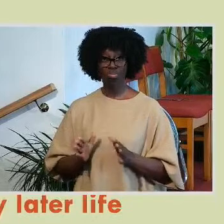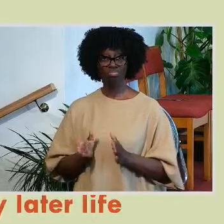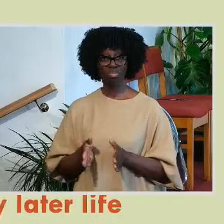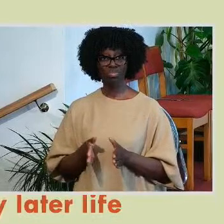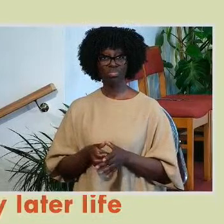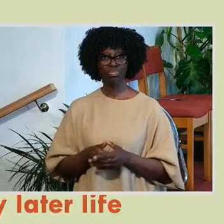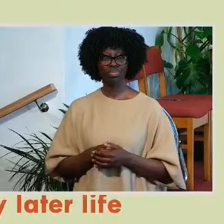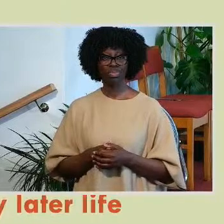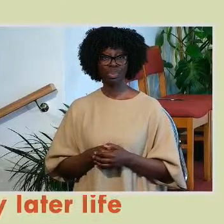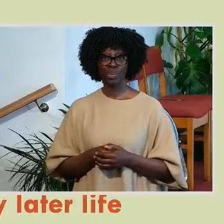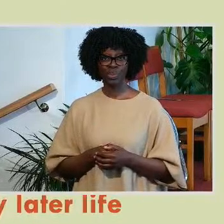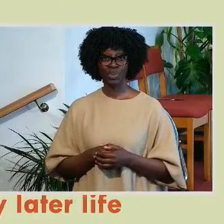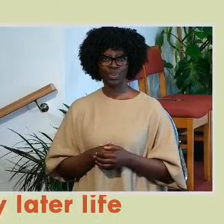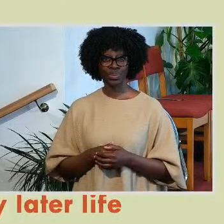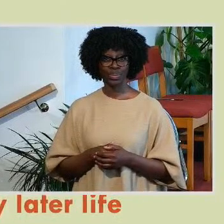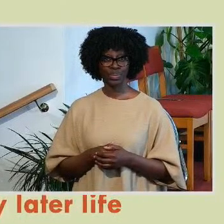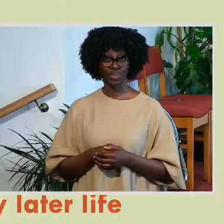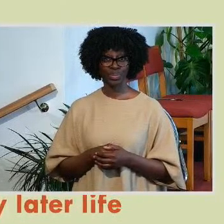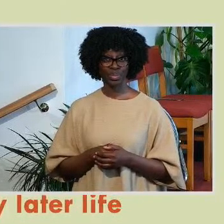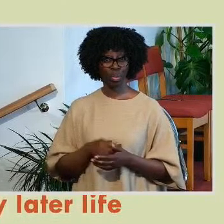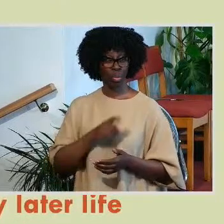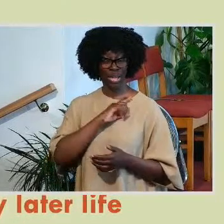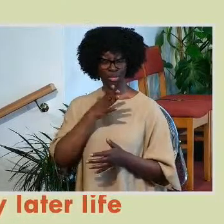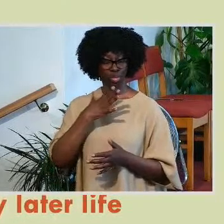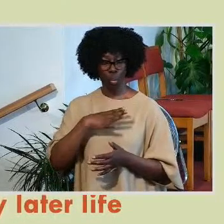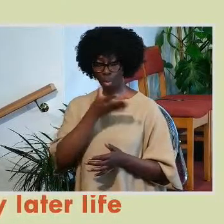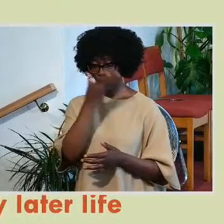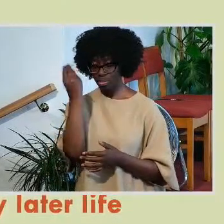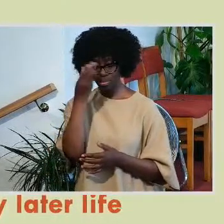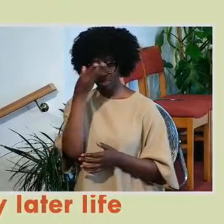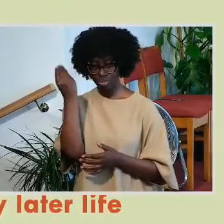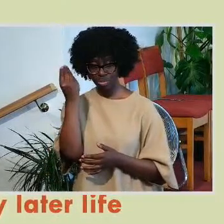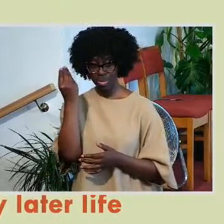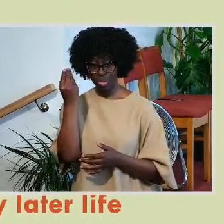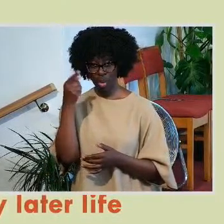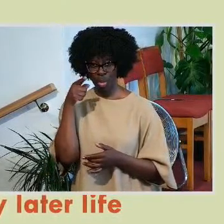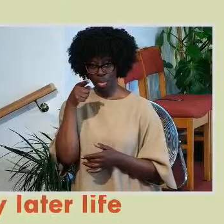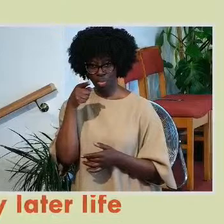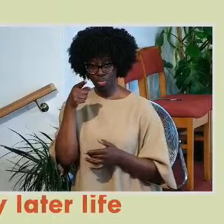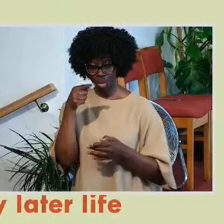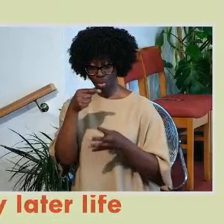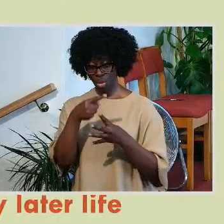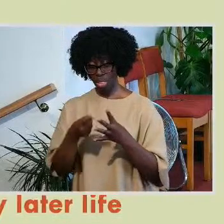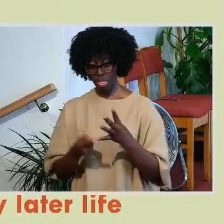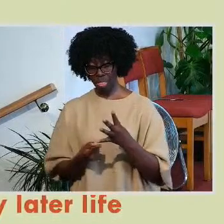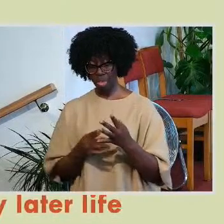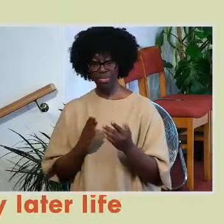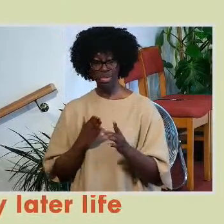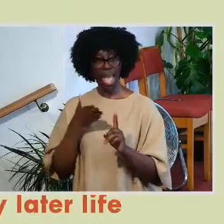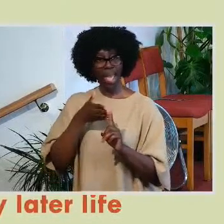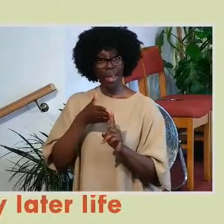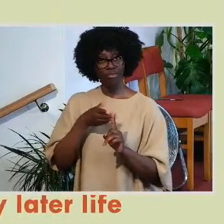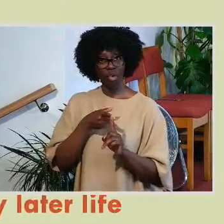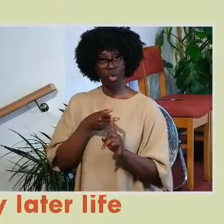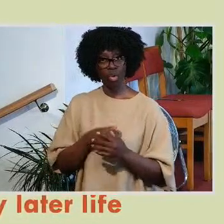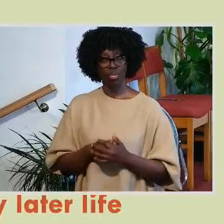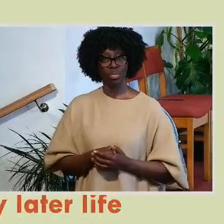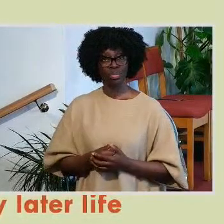will put you at risk of dementia. So those are the things that we need to aim to do. And it's quite a long list. But